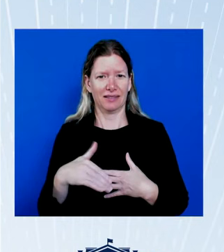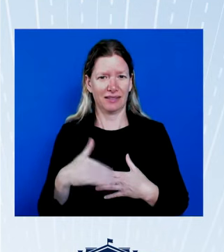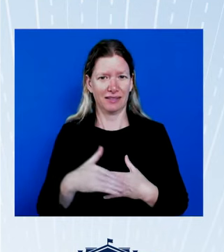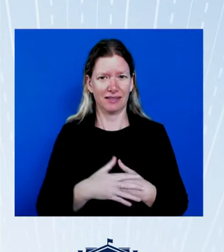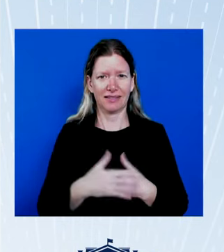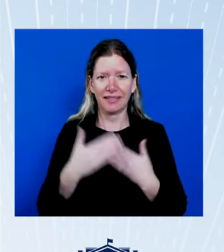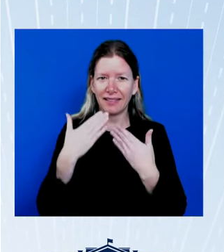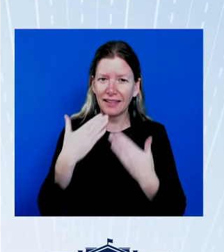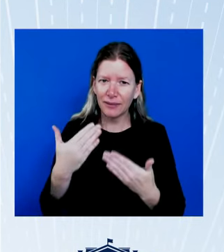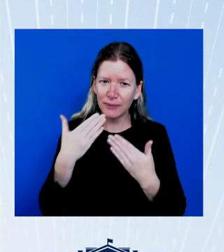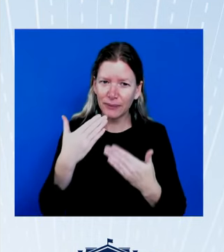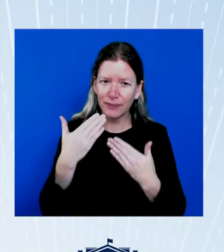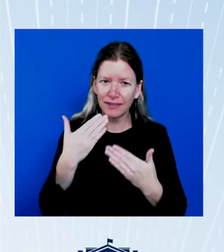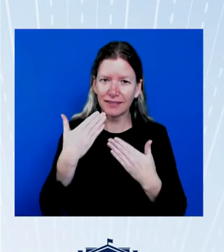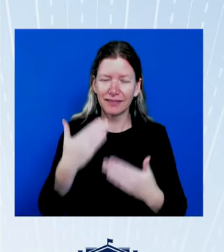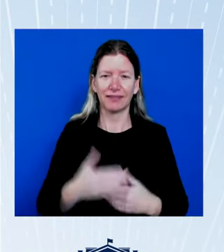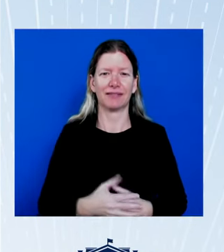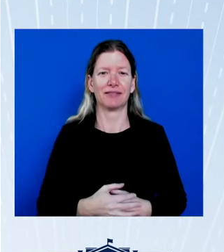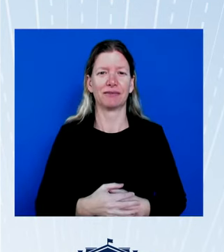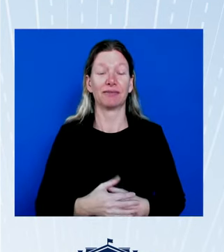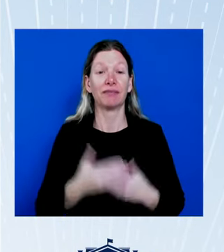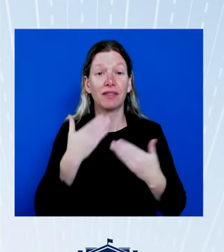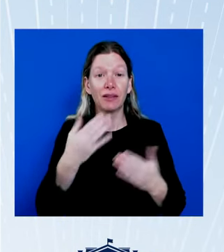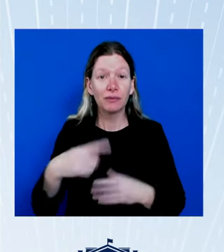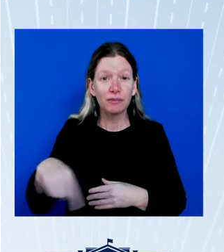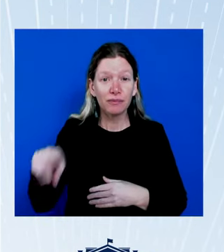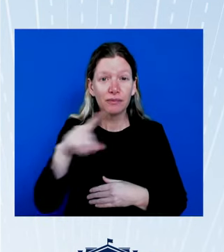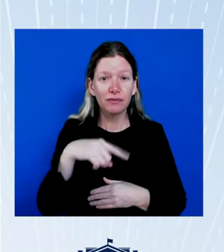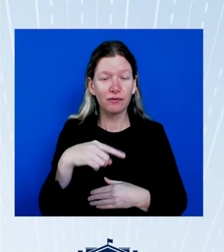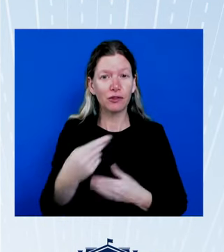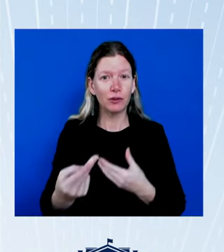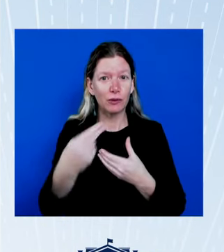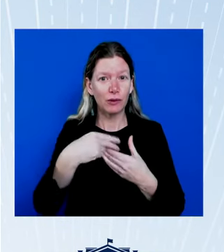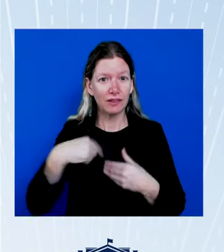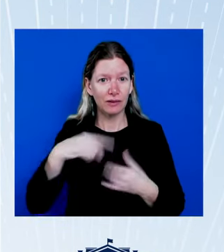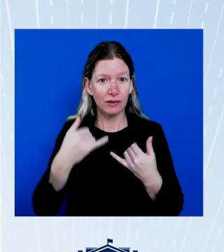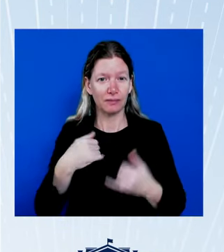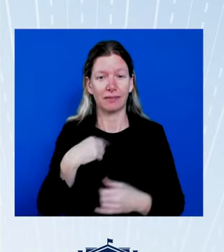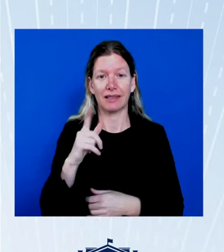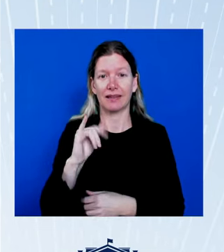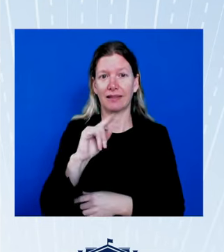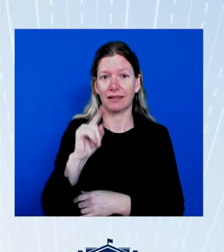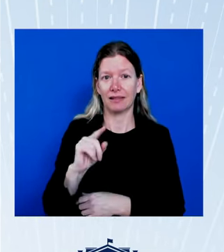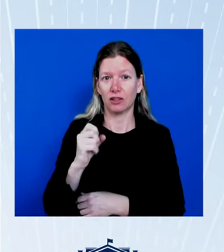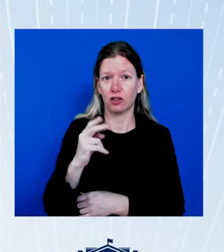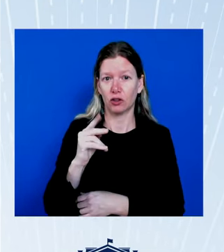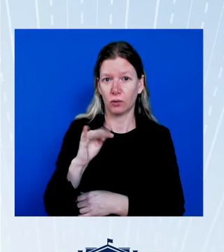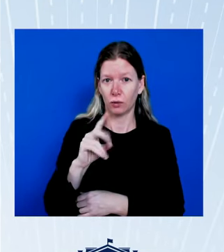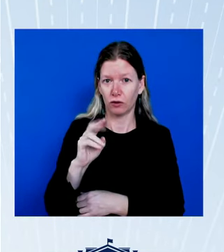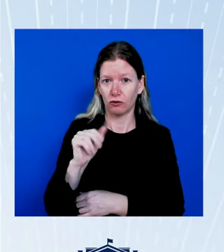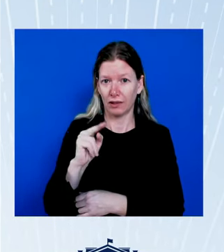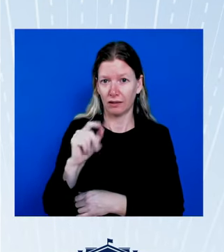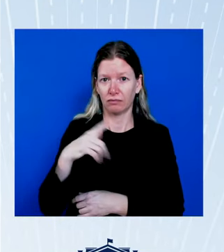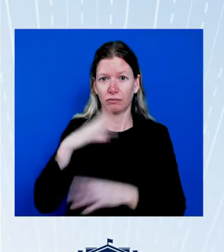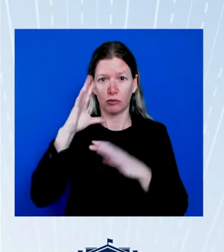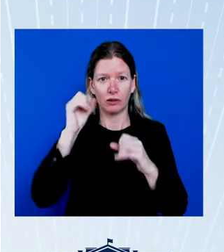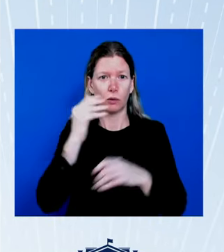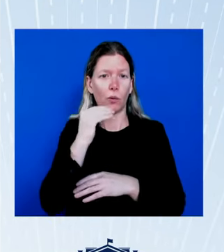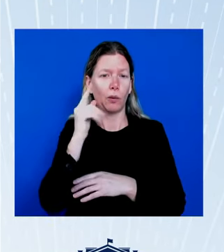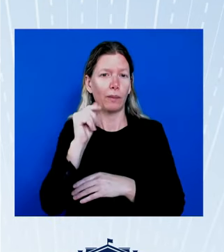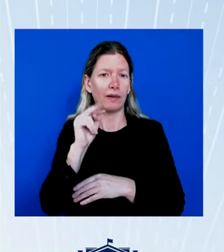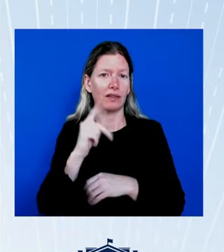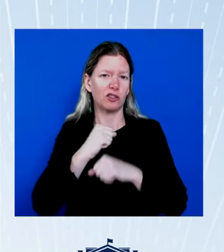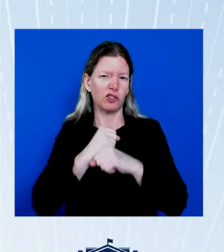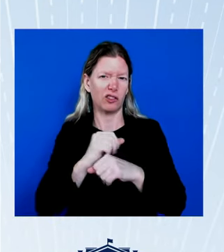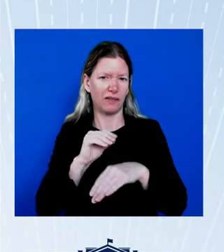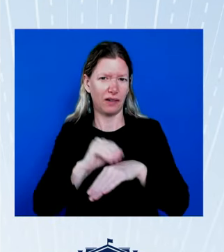for joining us today. I am Liz Sherwood Randall. I'm the President's Homeland Security Advisor, and I want to welcome you to the first ever White